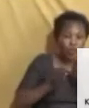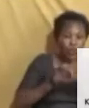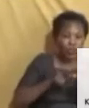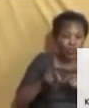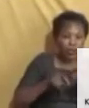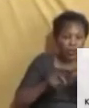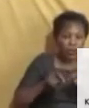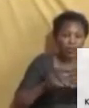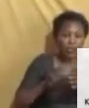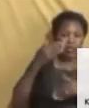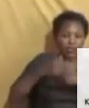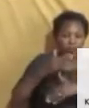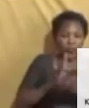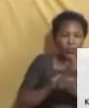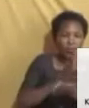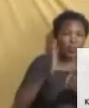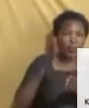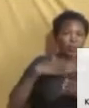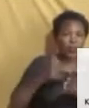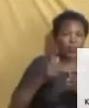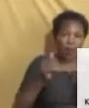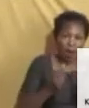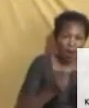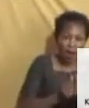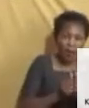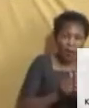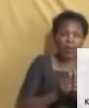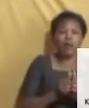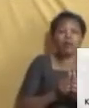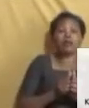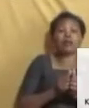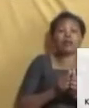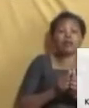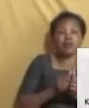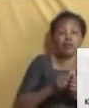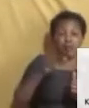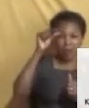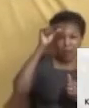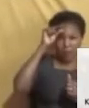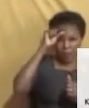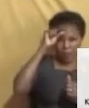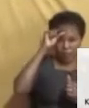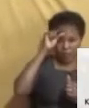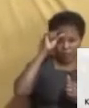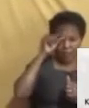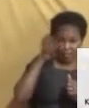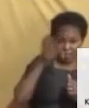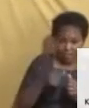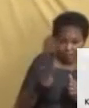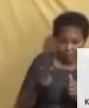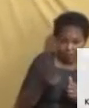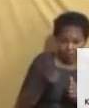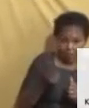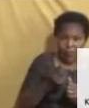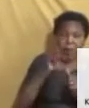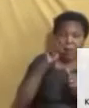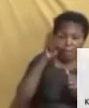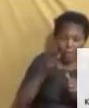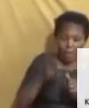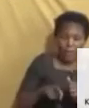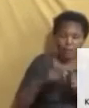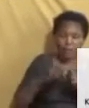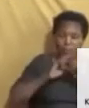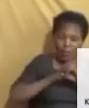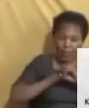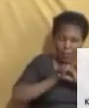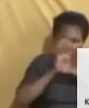between the people and the governors. That dichotomy must, of essence, be